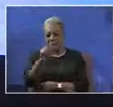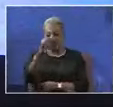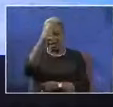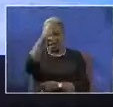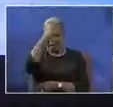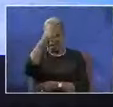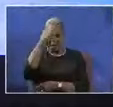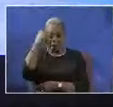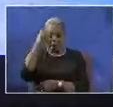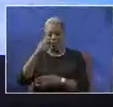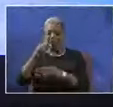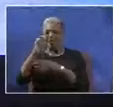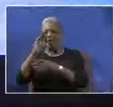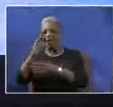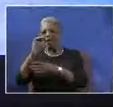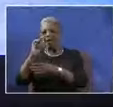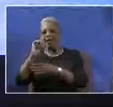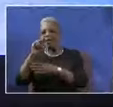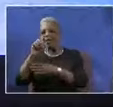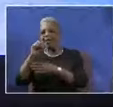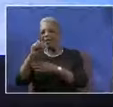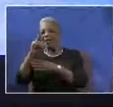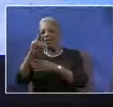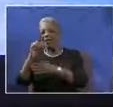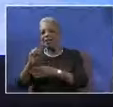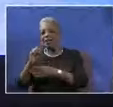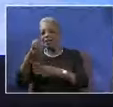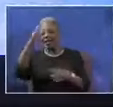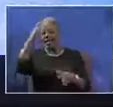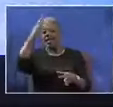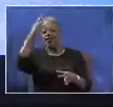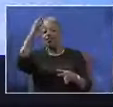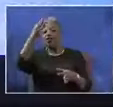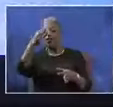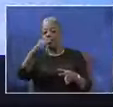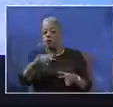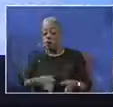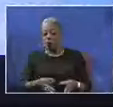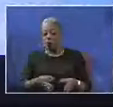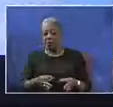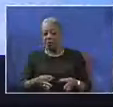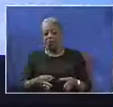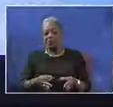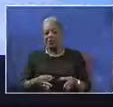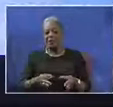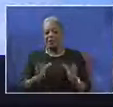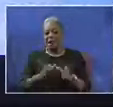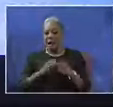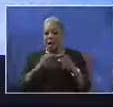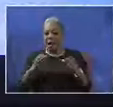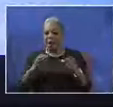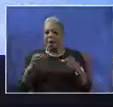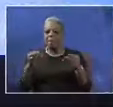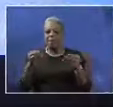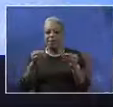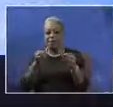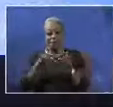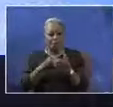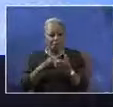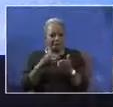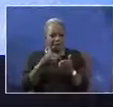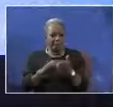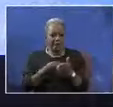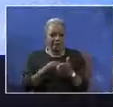blank, determines how much in resources and how much in representation